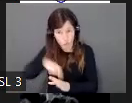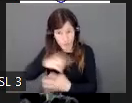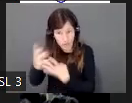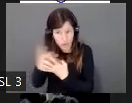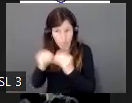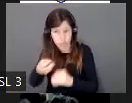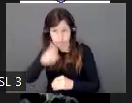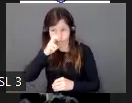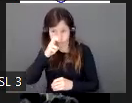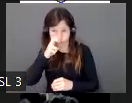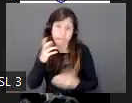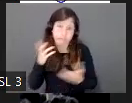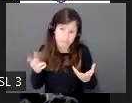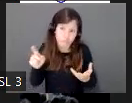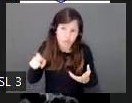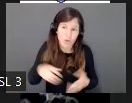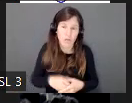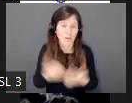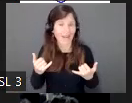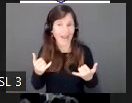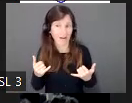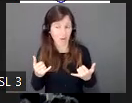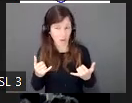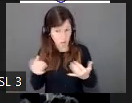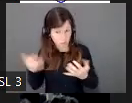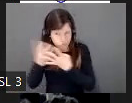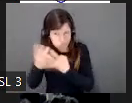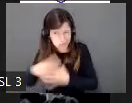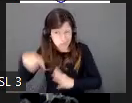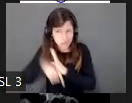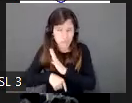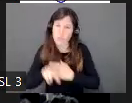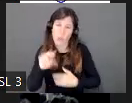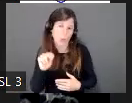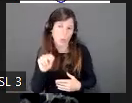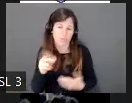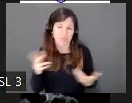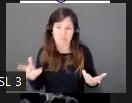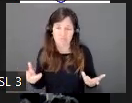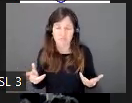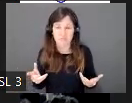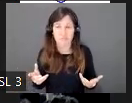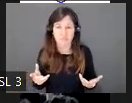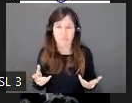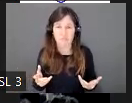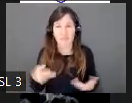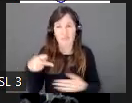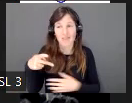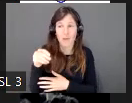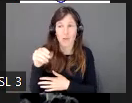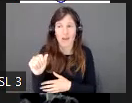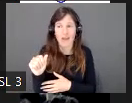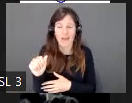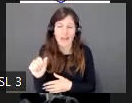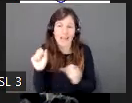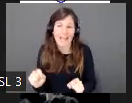incumbent on them? They don't. I can say in a lot of my cases, they have no clue, or they're using that tool, that POA, for